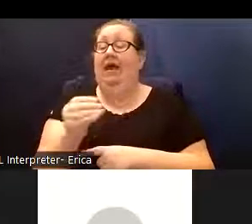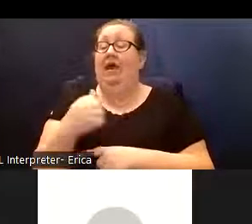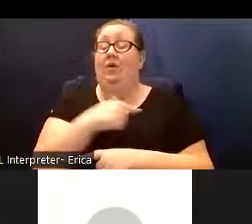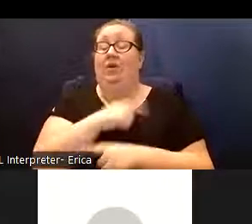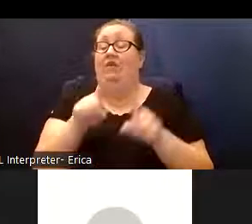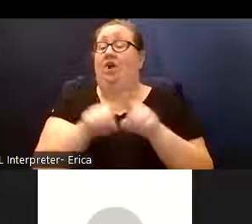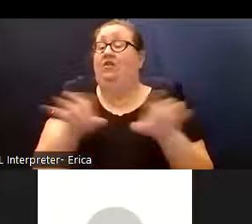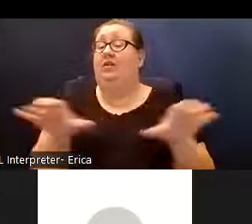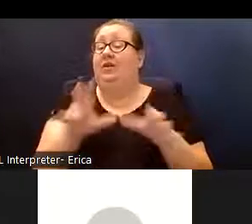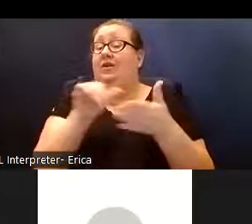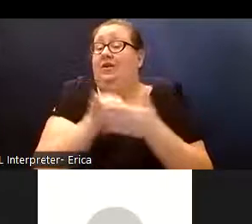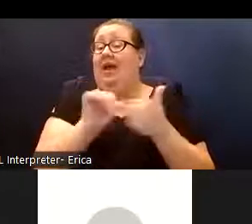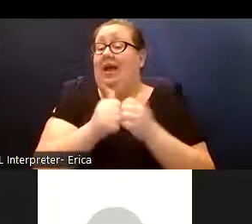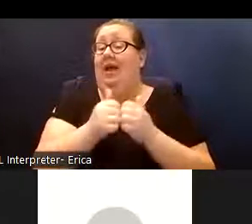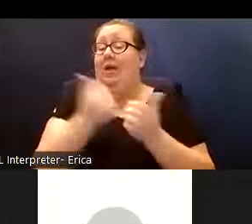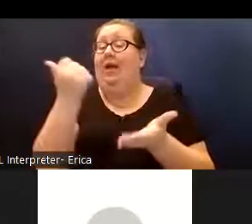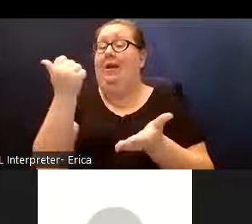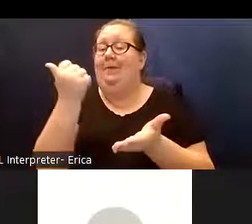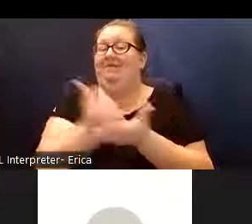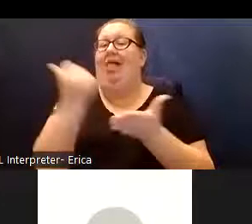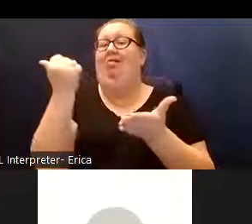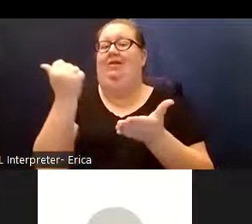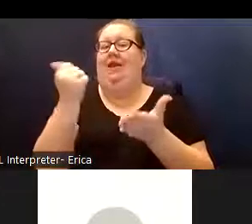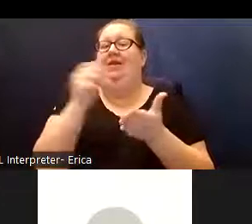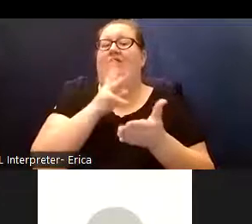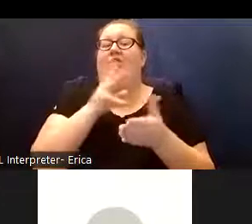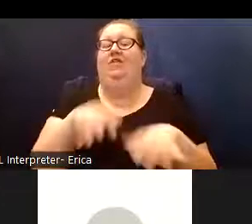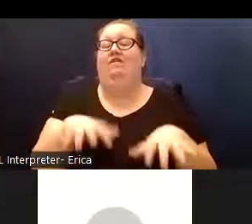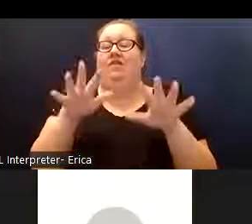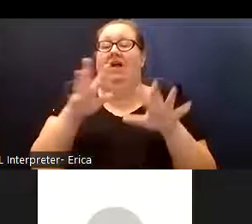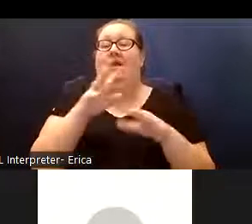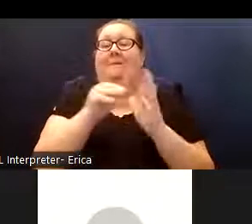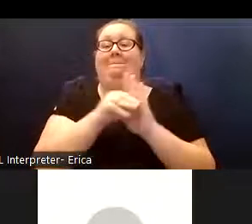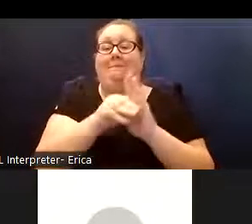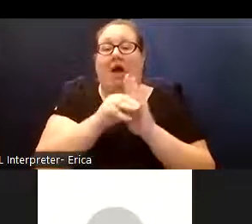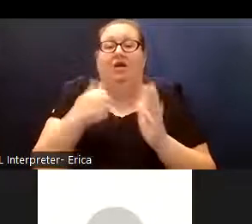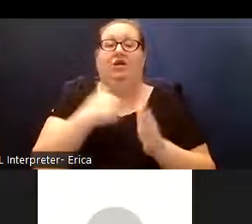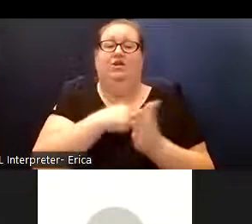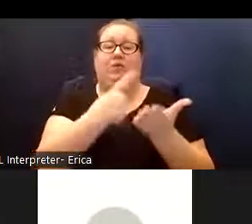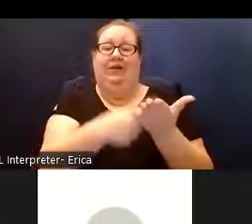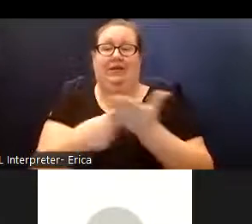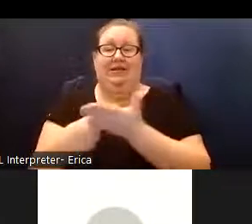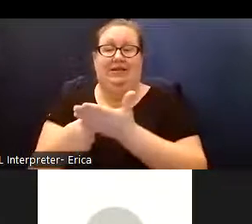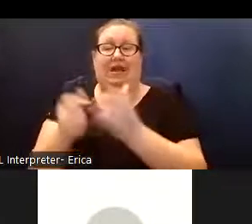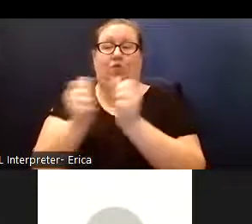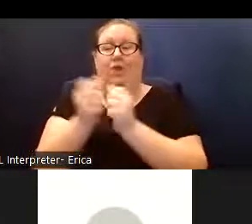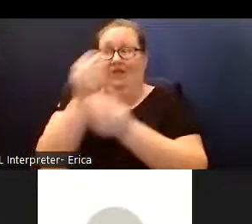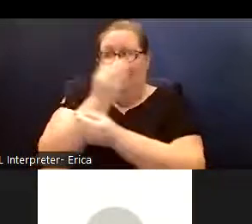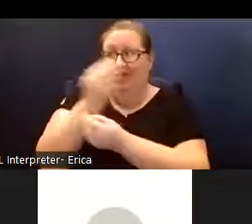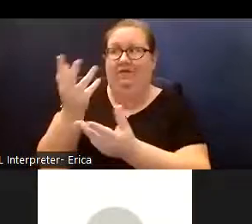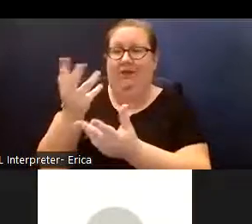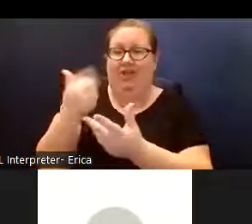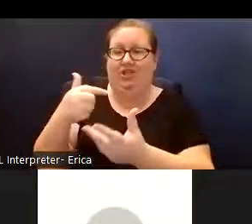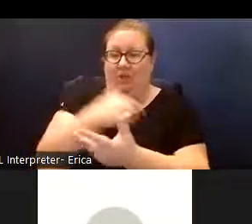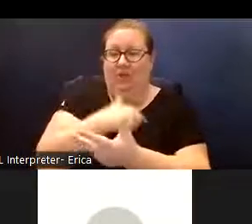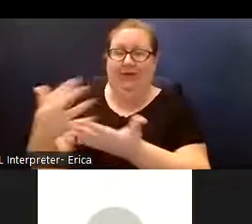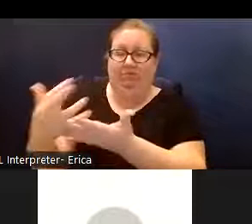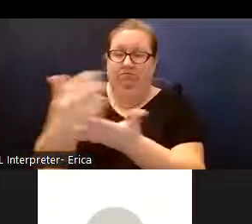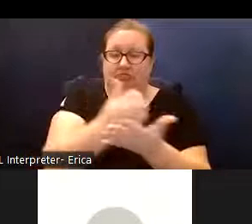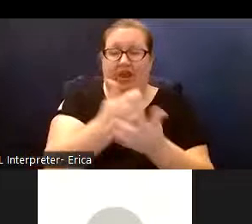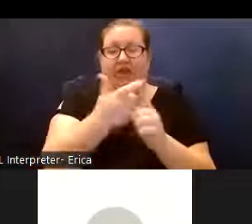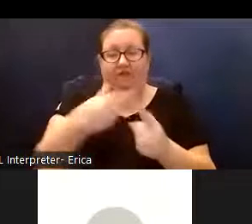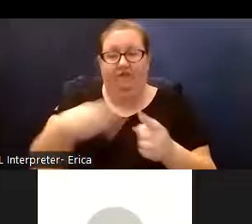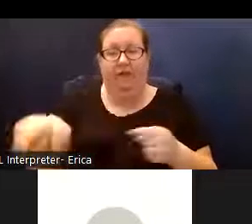by validating the flood models that we talked about with information we've been receiving from residents like you about where flooding